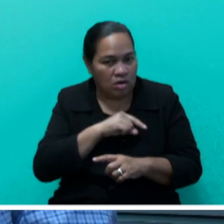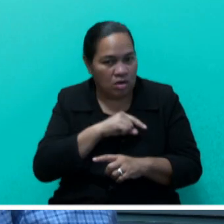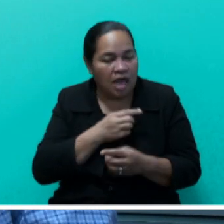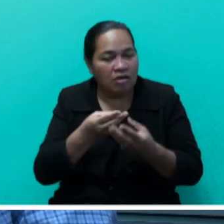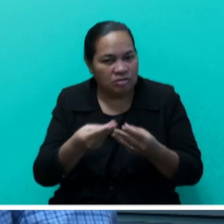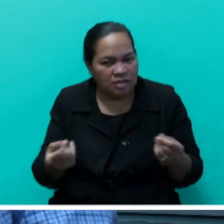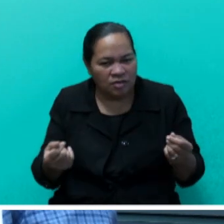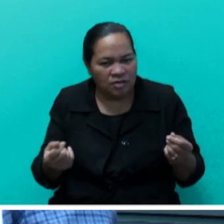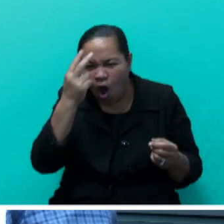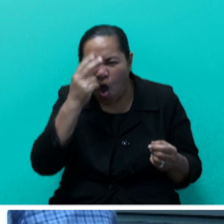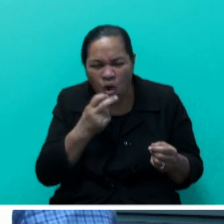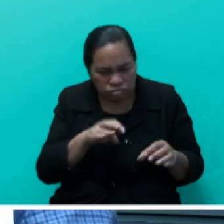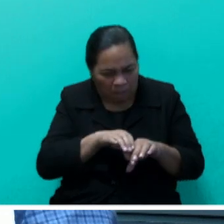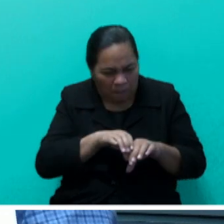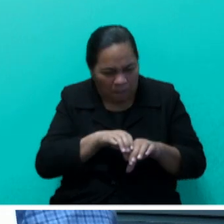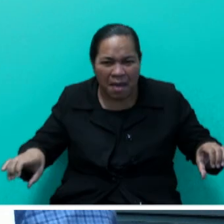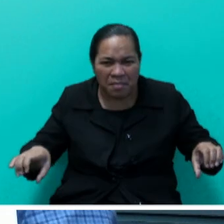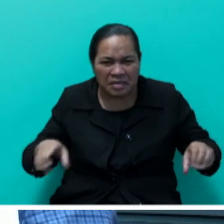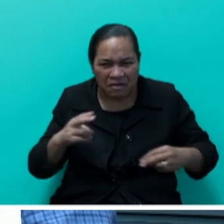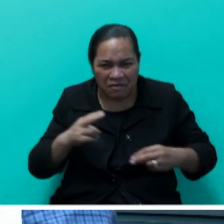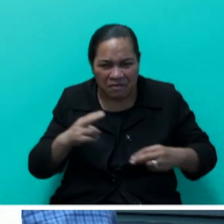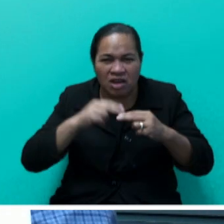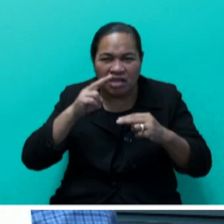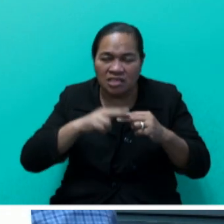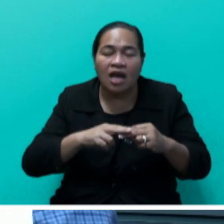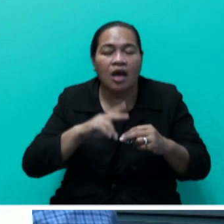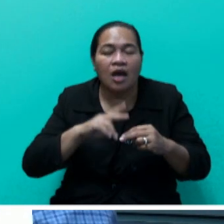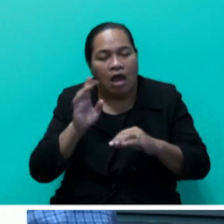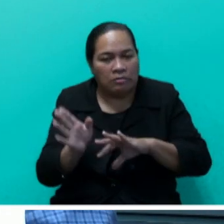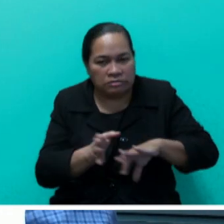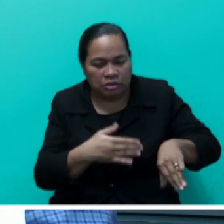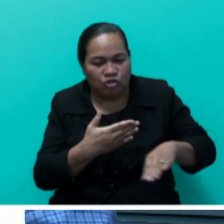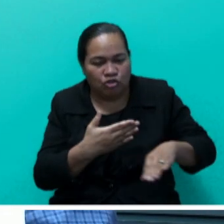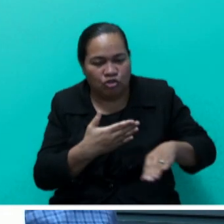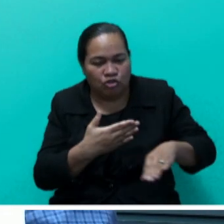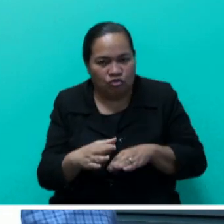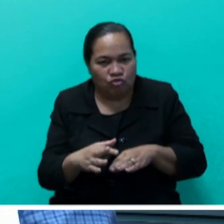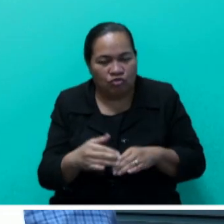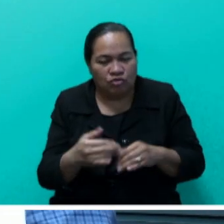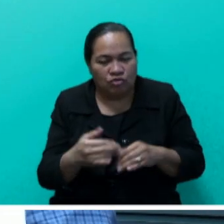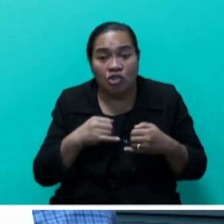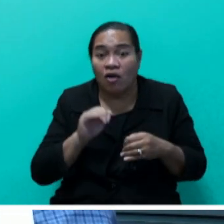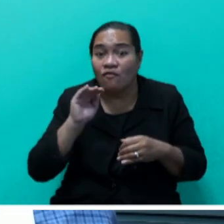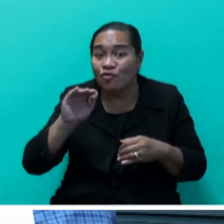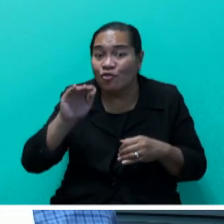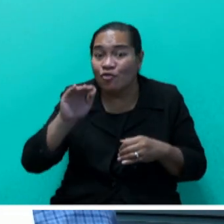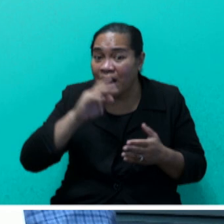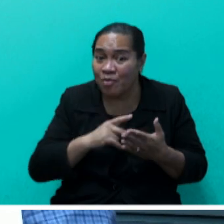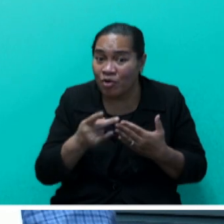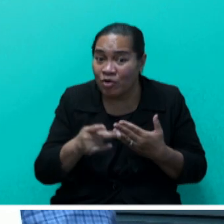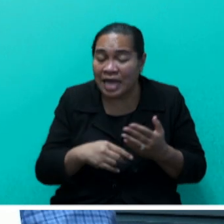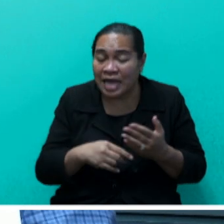aging infrastructure and water scarcity in the Northern region. So in terms of future projects, the